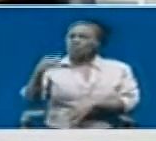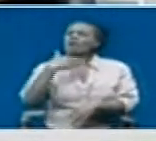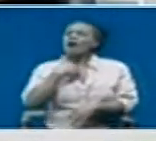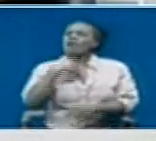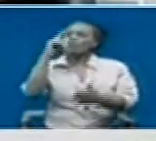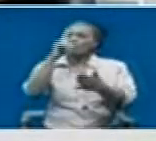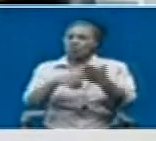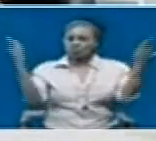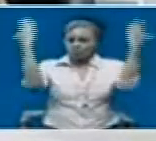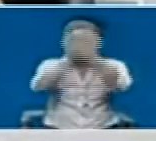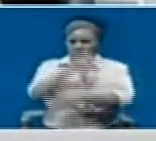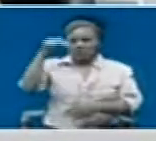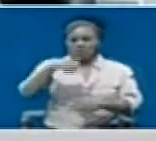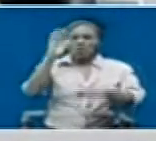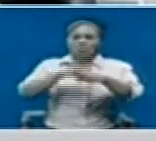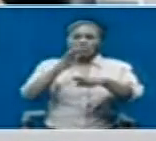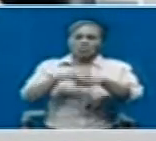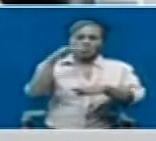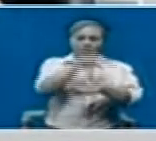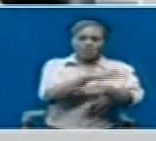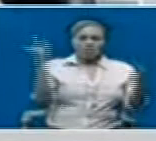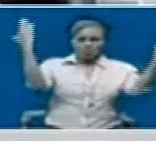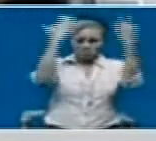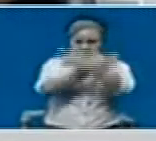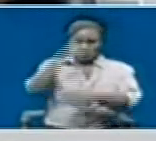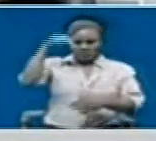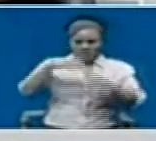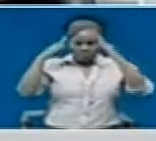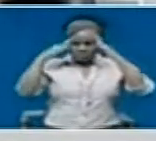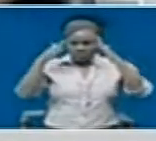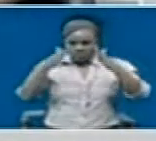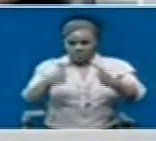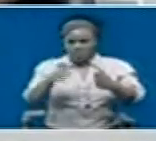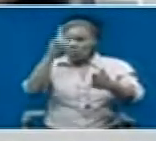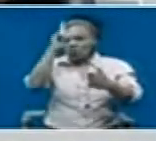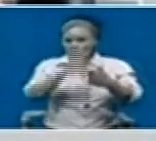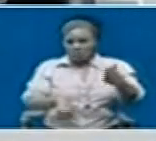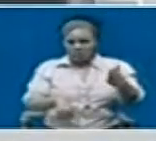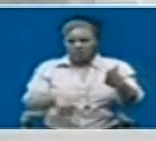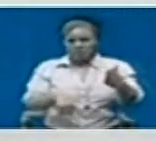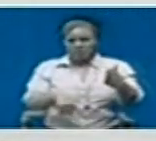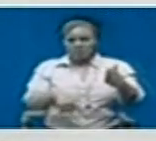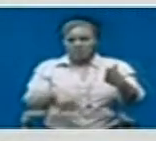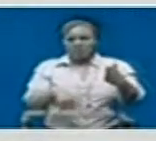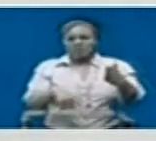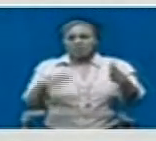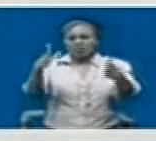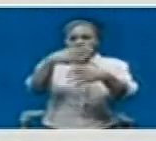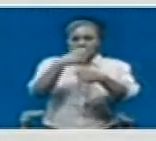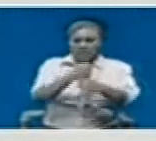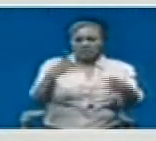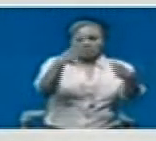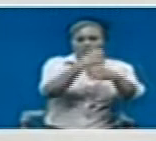tonight? That's right. Good evening, Wilson. And tonight we are concentrating on corporate companies that